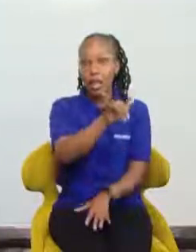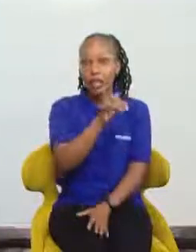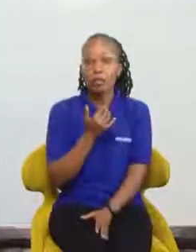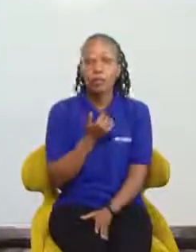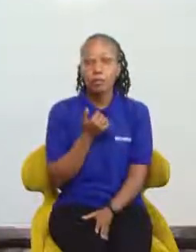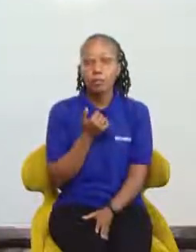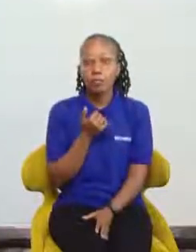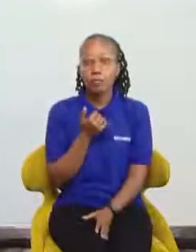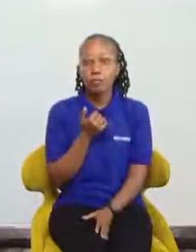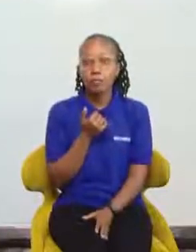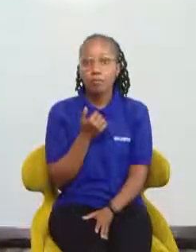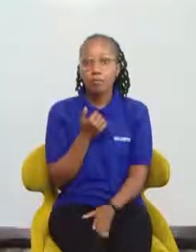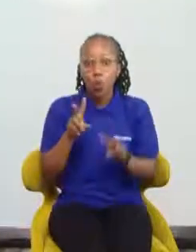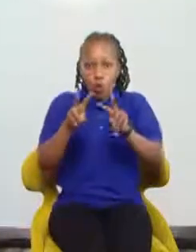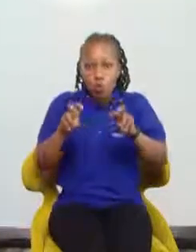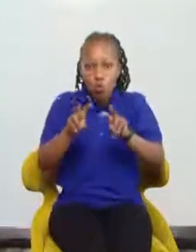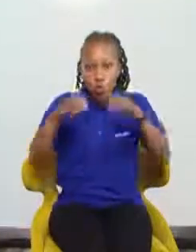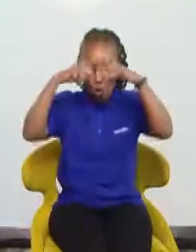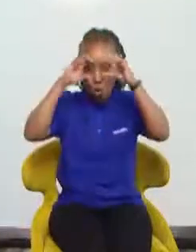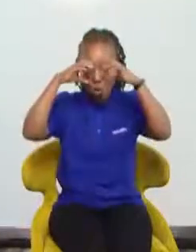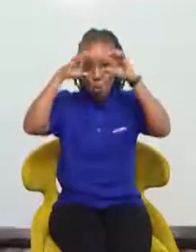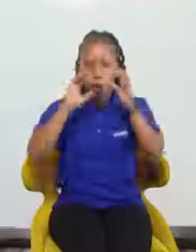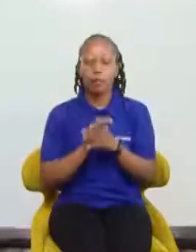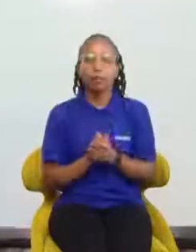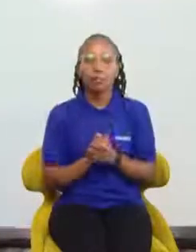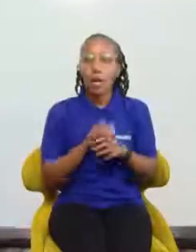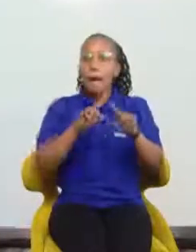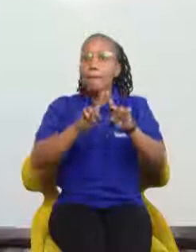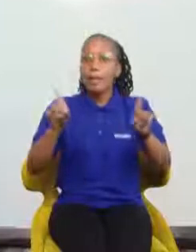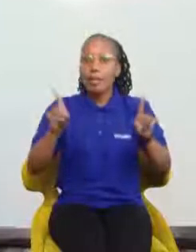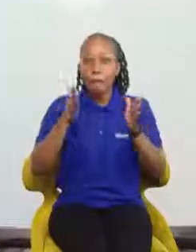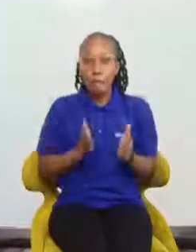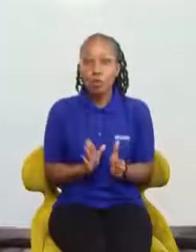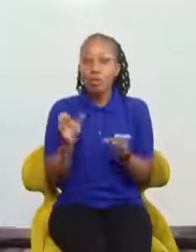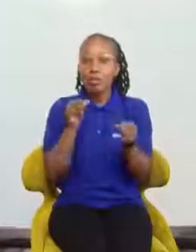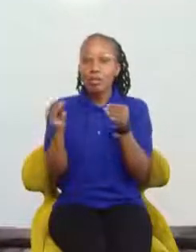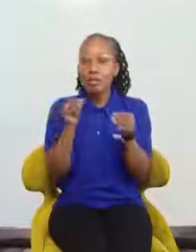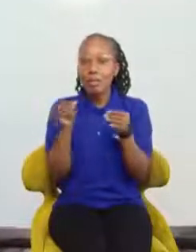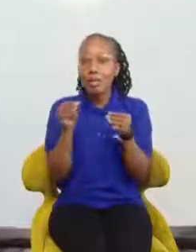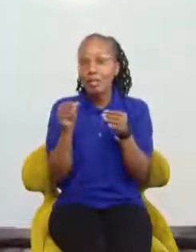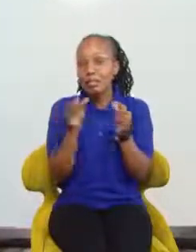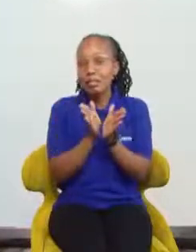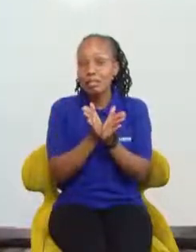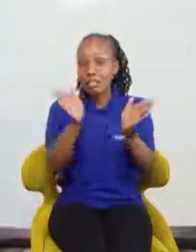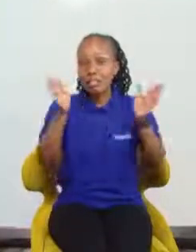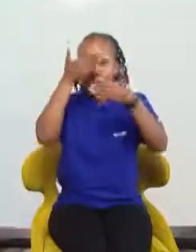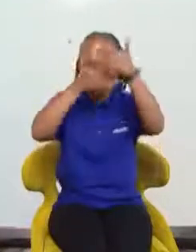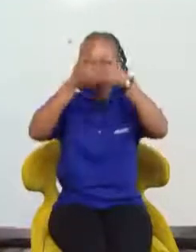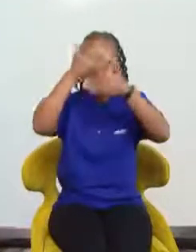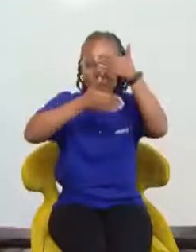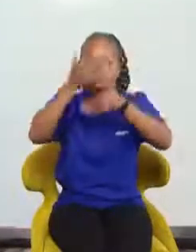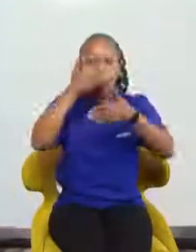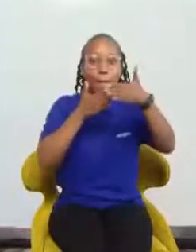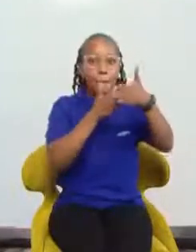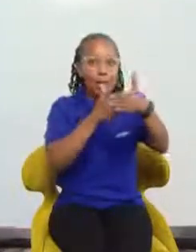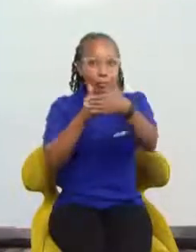find on a quick search on Google. But persons with disabilities generally face certain